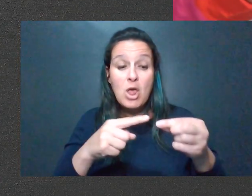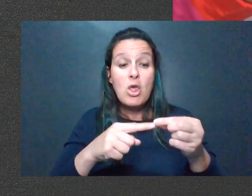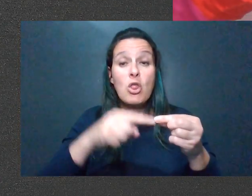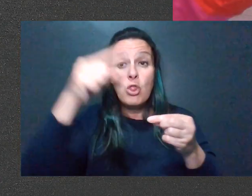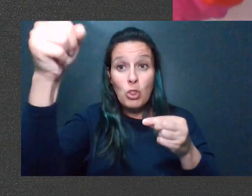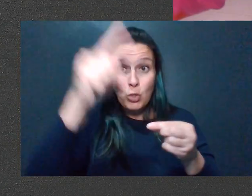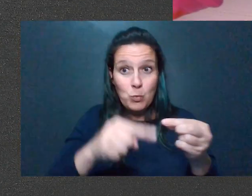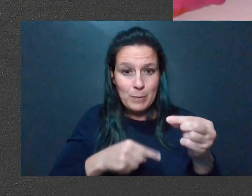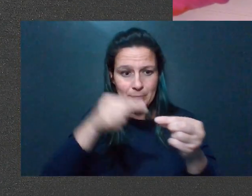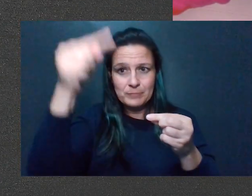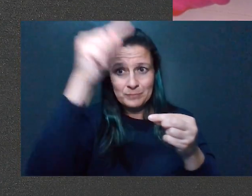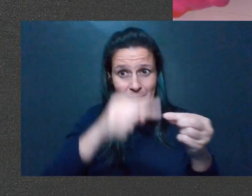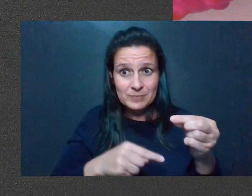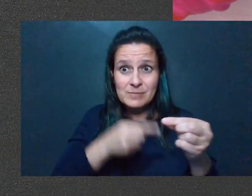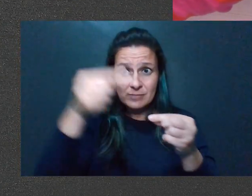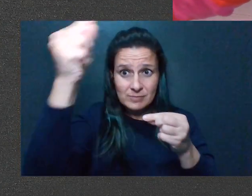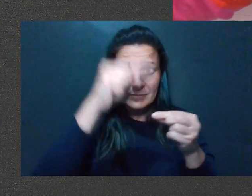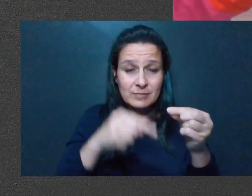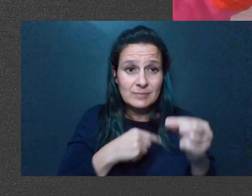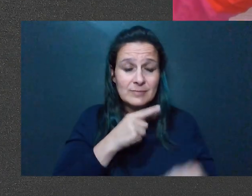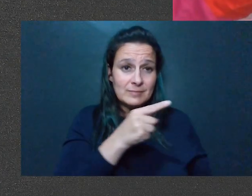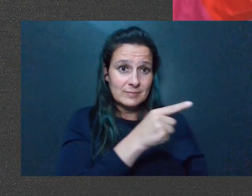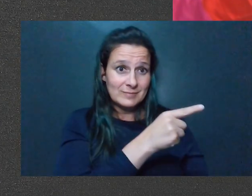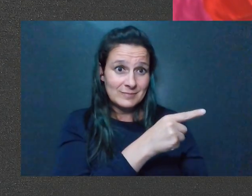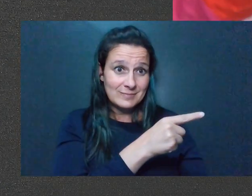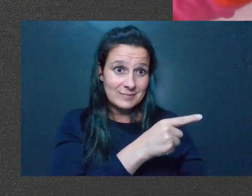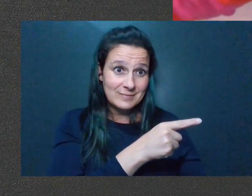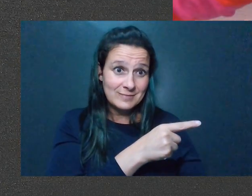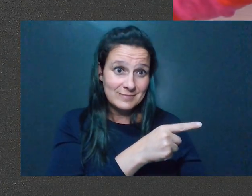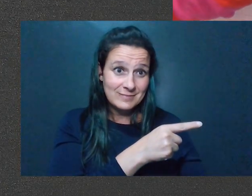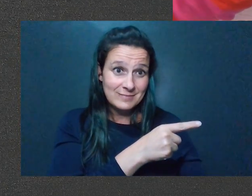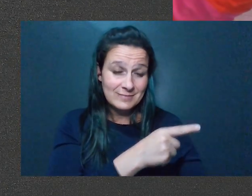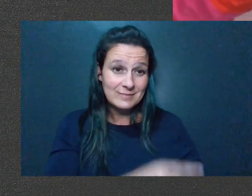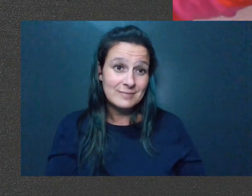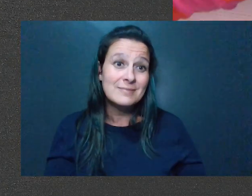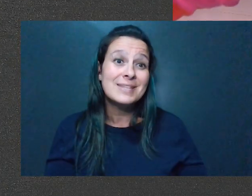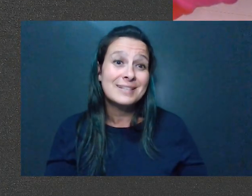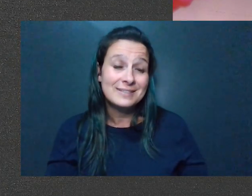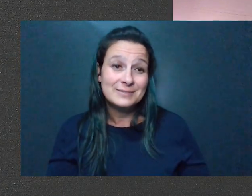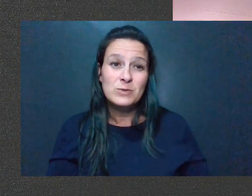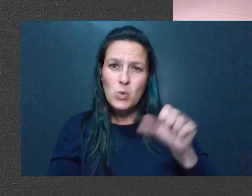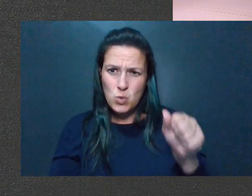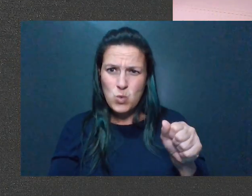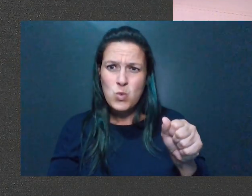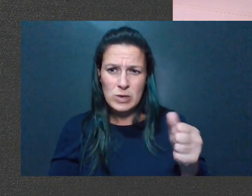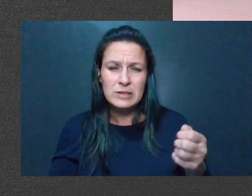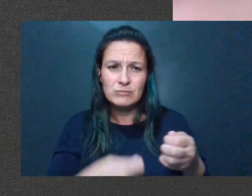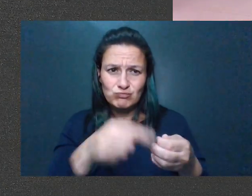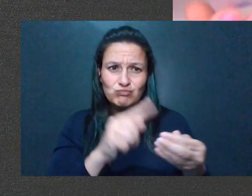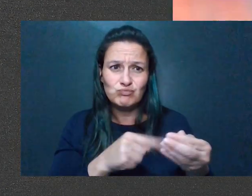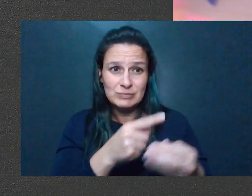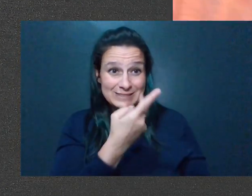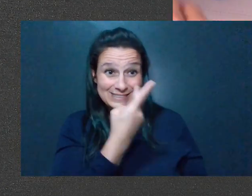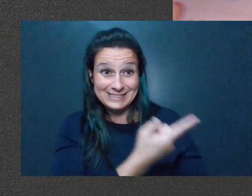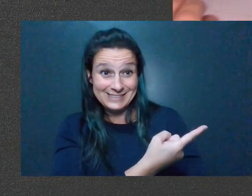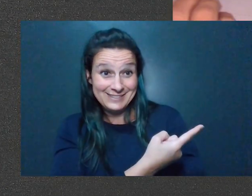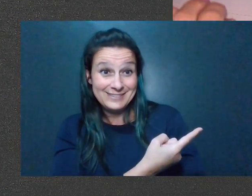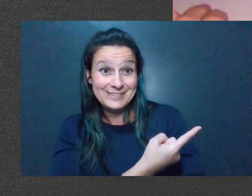side. So see, back and forth, and kind of hold it while you're going. See what I'm